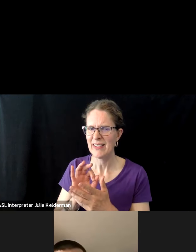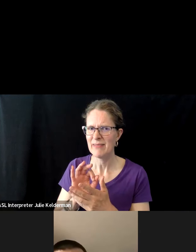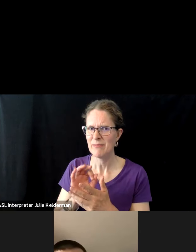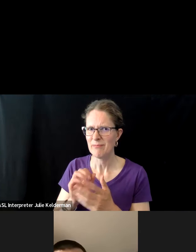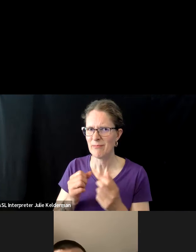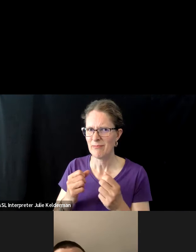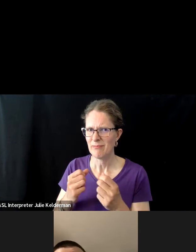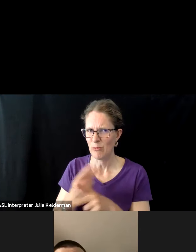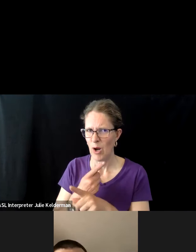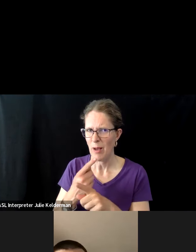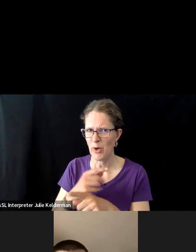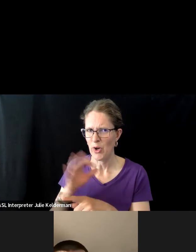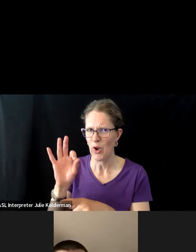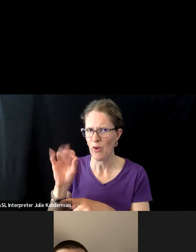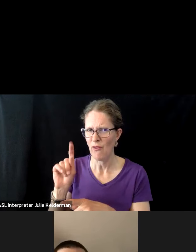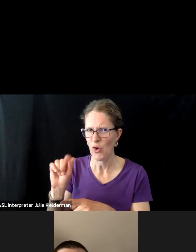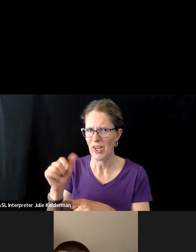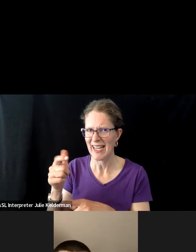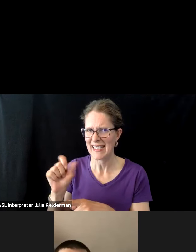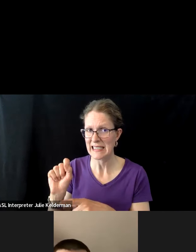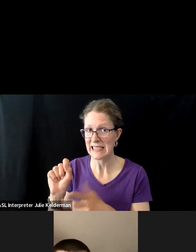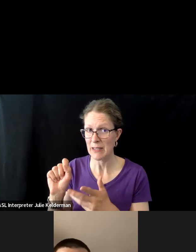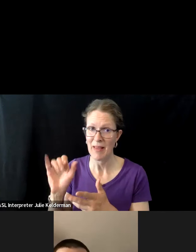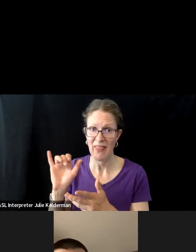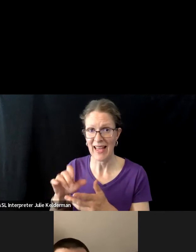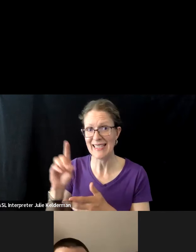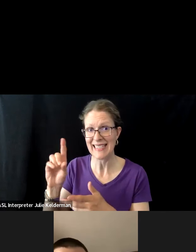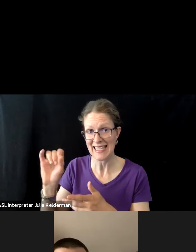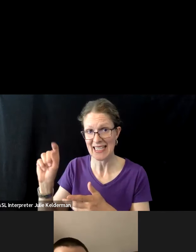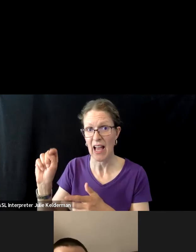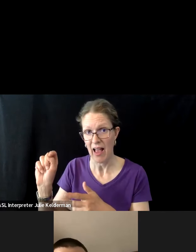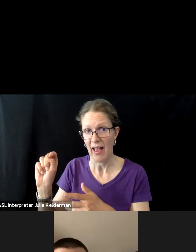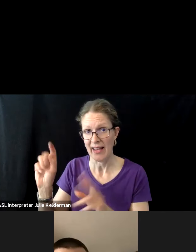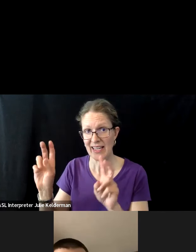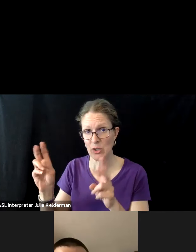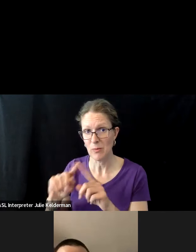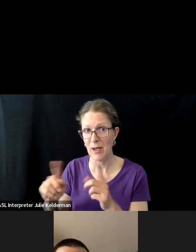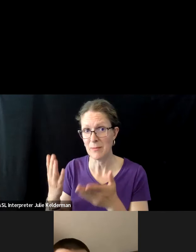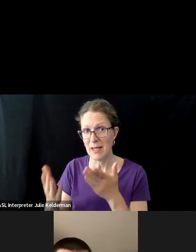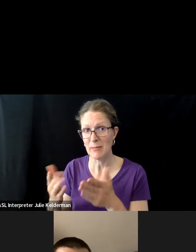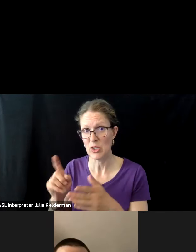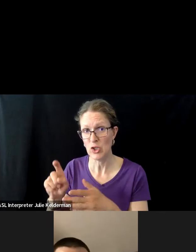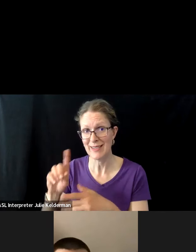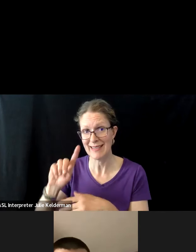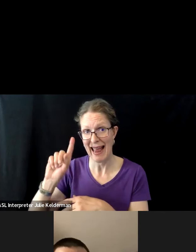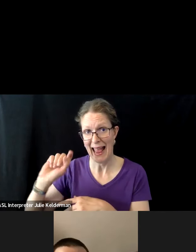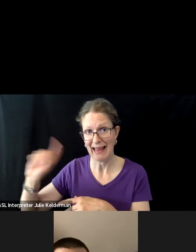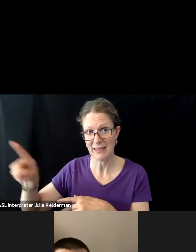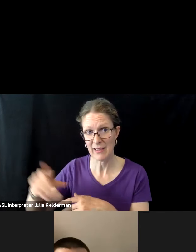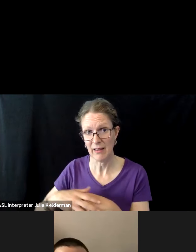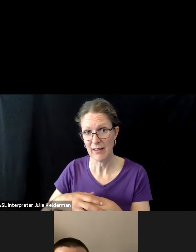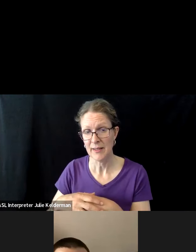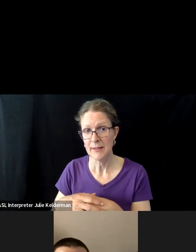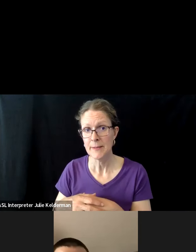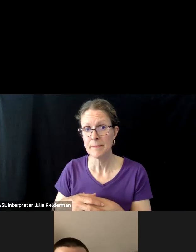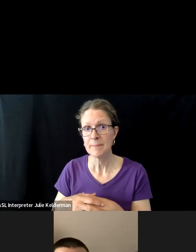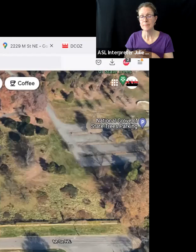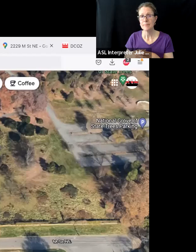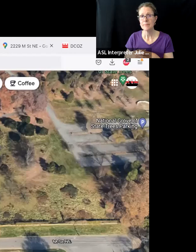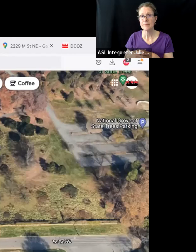footings. Again, that would be a DDOT thing, but it's something you might want to query because there was